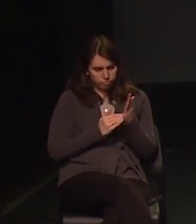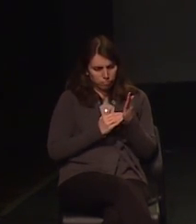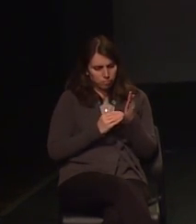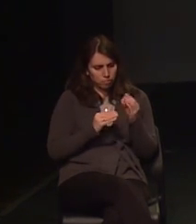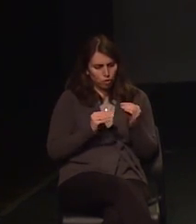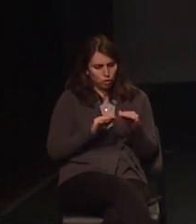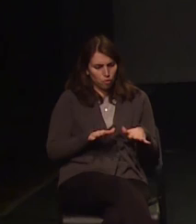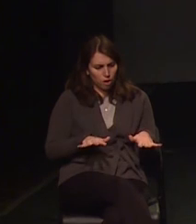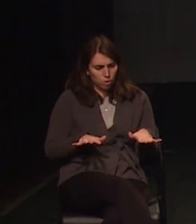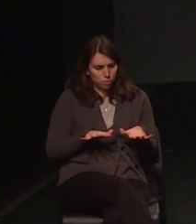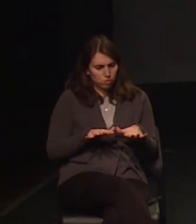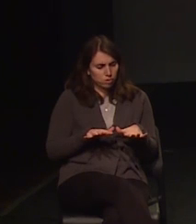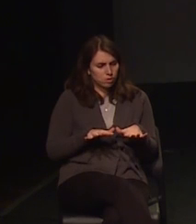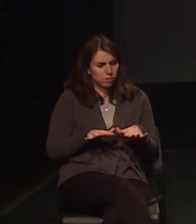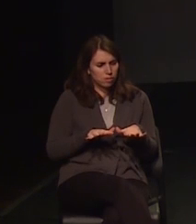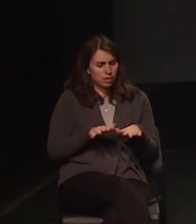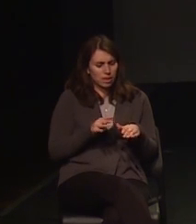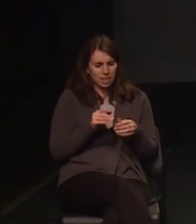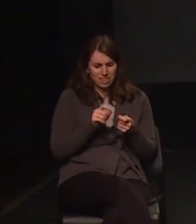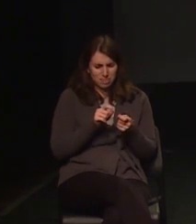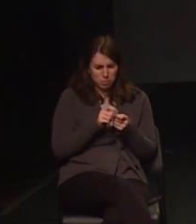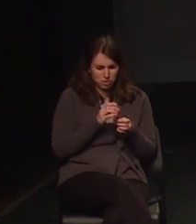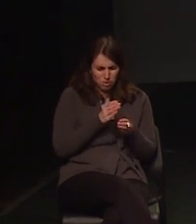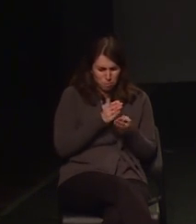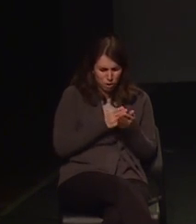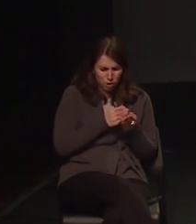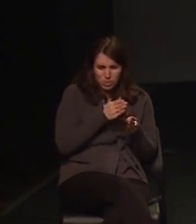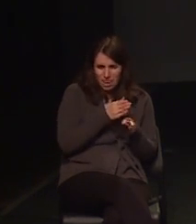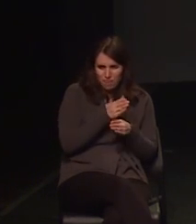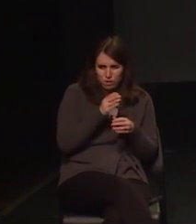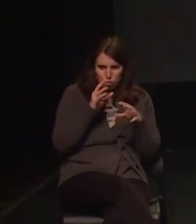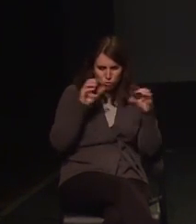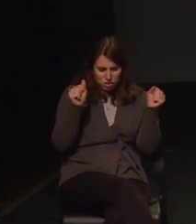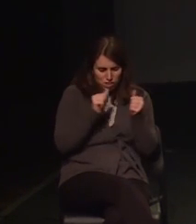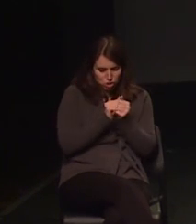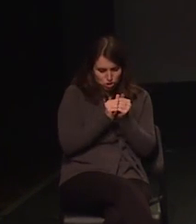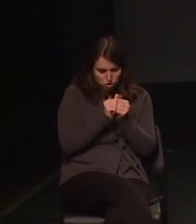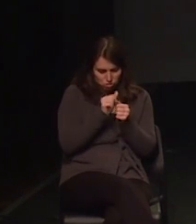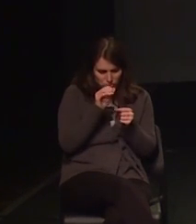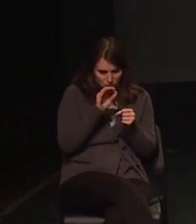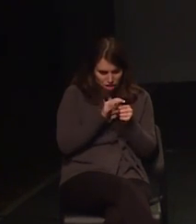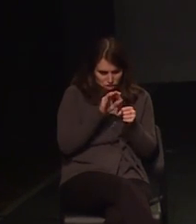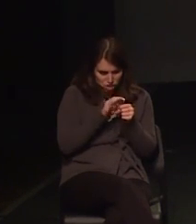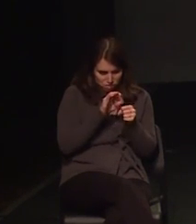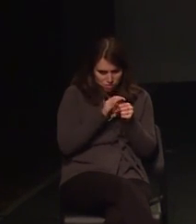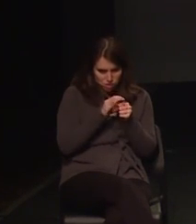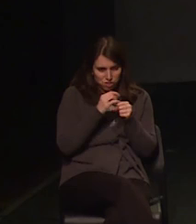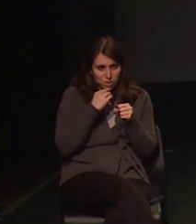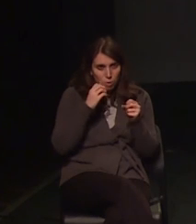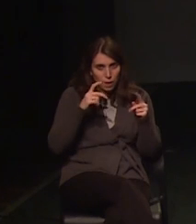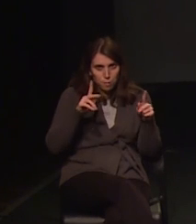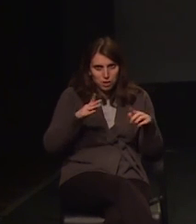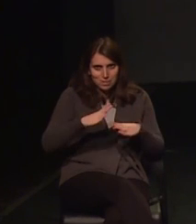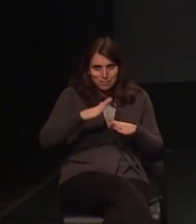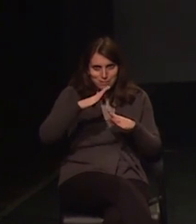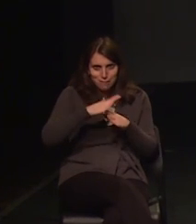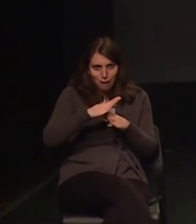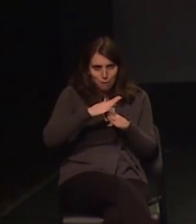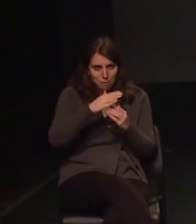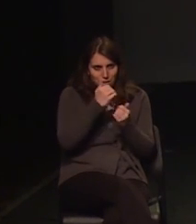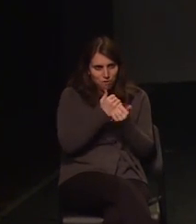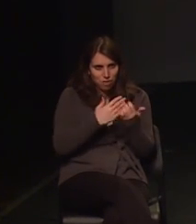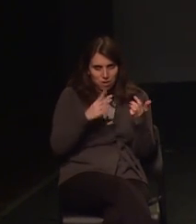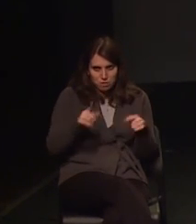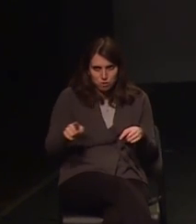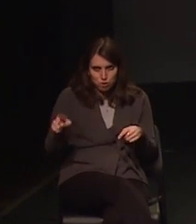said, and this was right after the election, she said, okay, everybody, I'm going to stop everything. Do you have a plan?